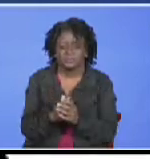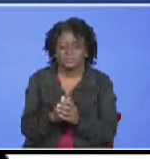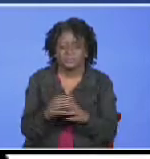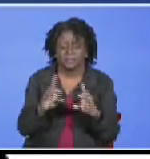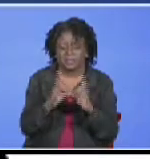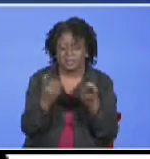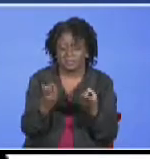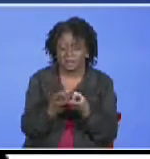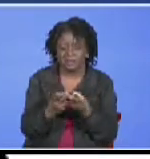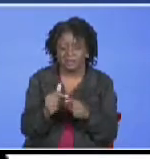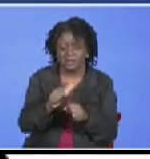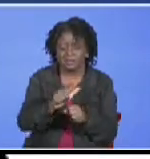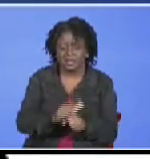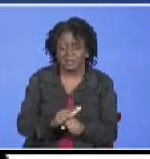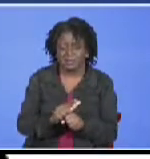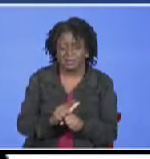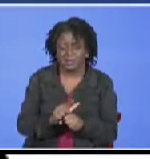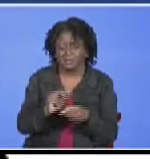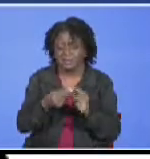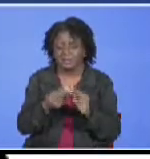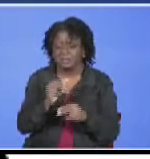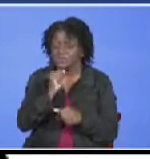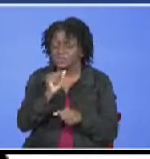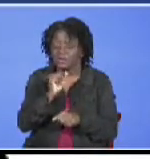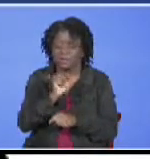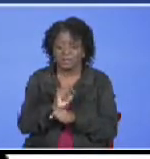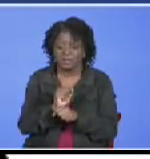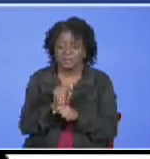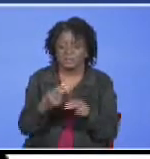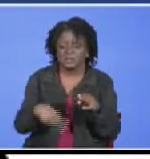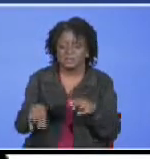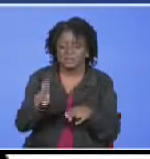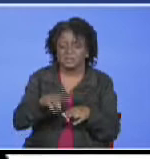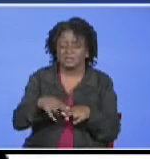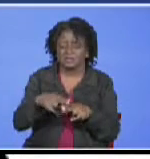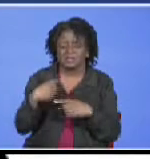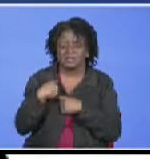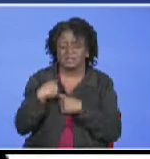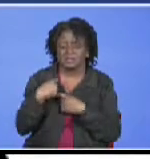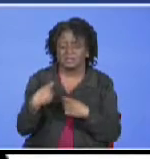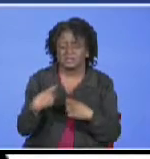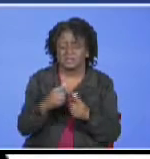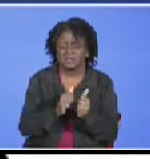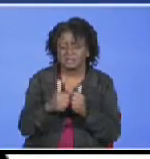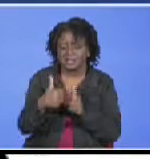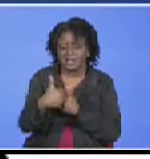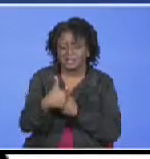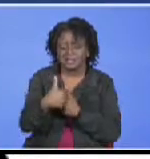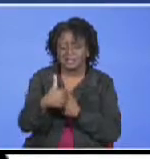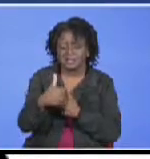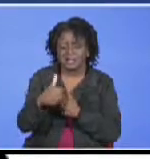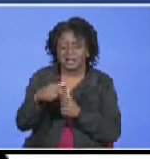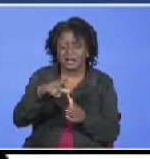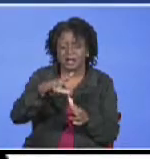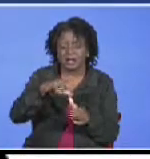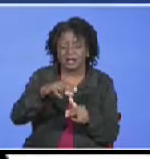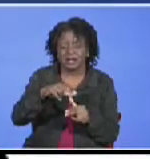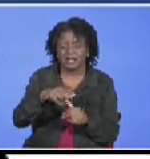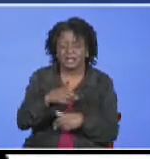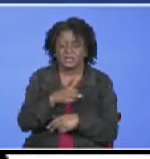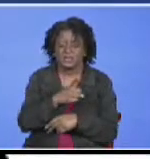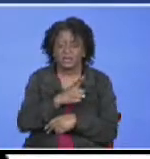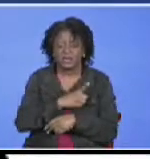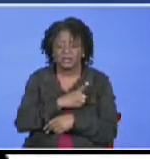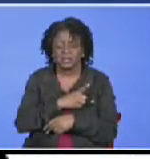The Department of Labor's unemployment benefit has increased since the passing of Hurricane Dorian. Director of Labor John Pinder told our news team